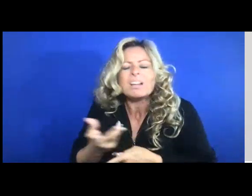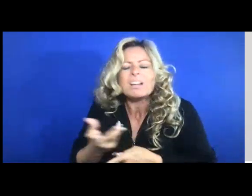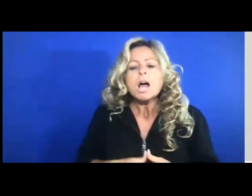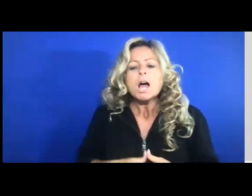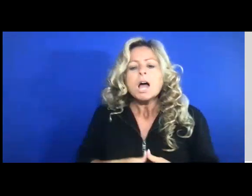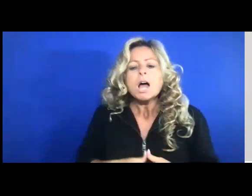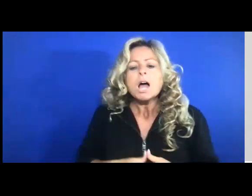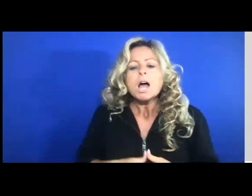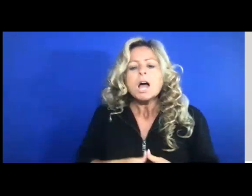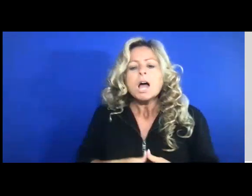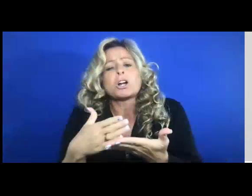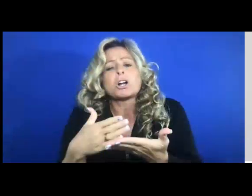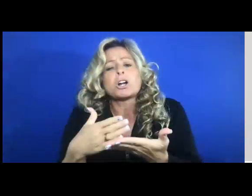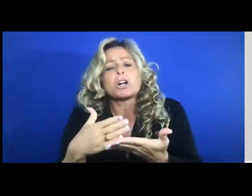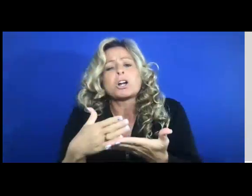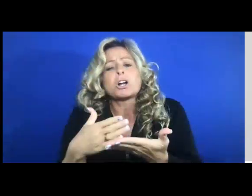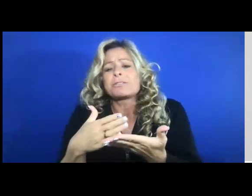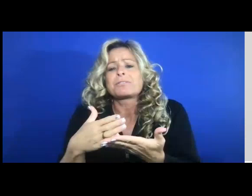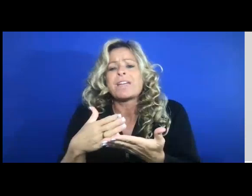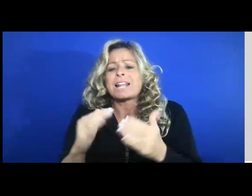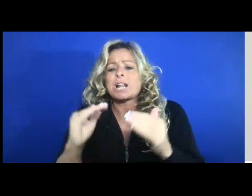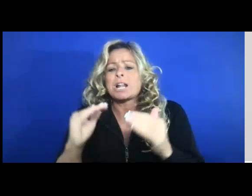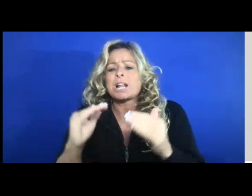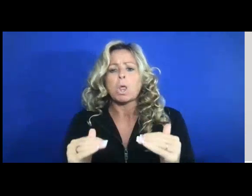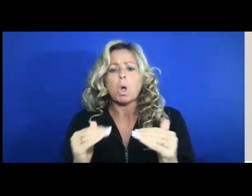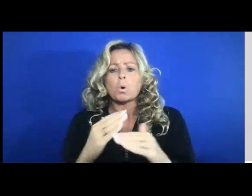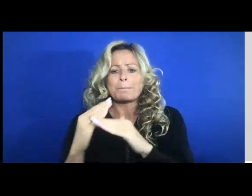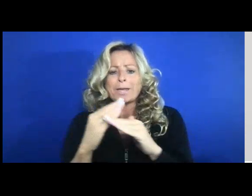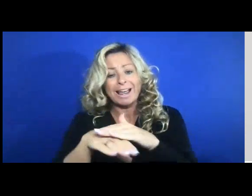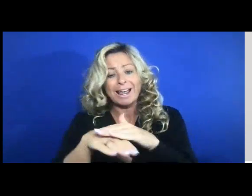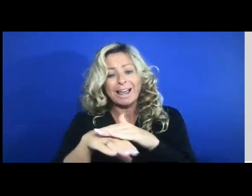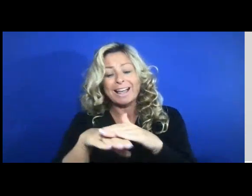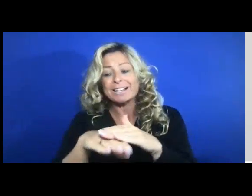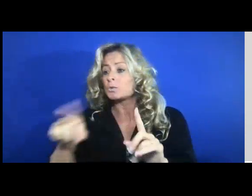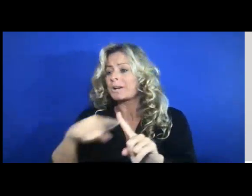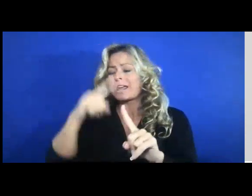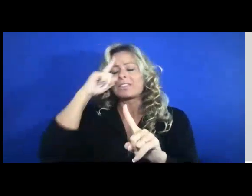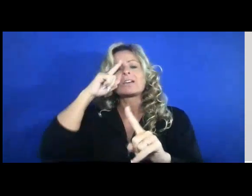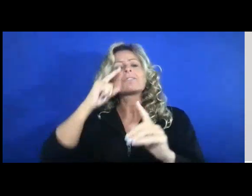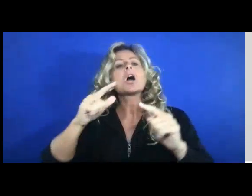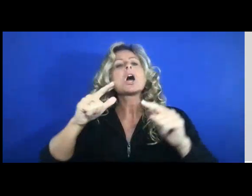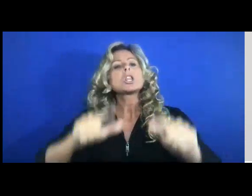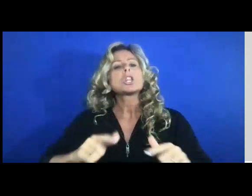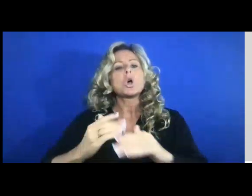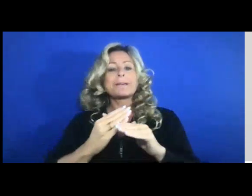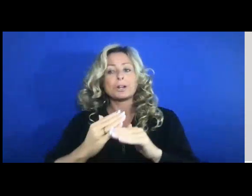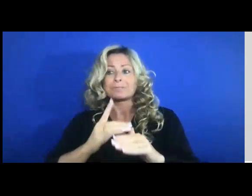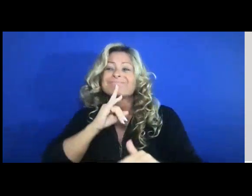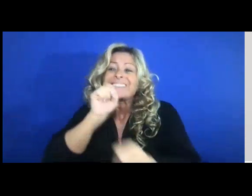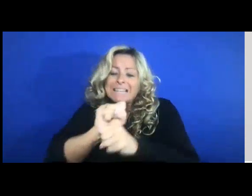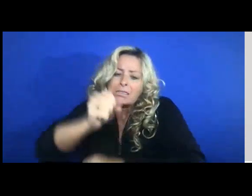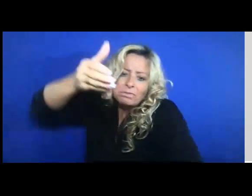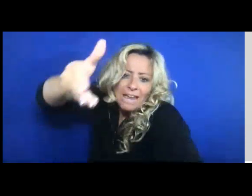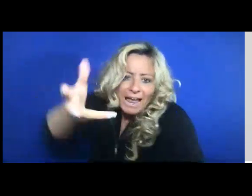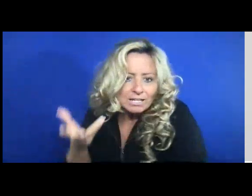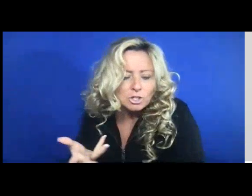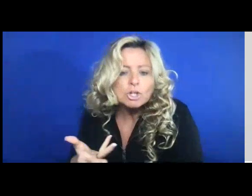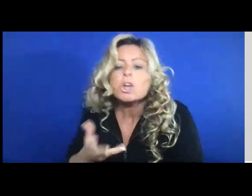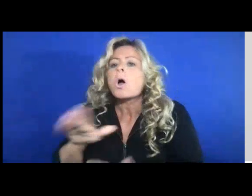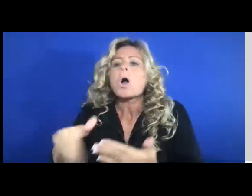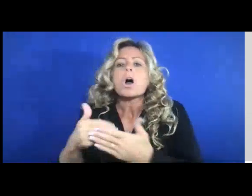which is just a part of that low barrier access, right? So when I think about low barrier, it's literally that. You are